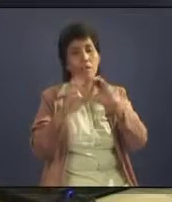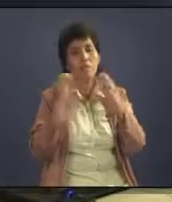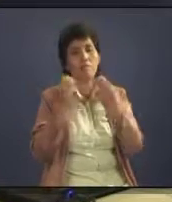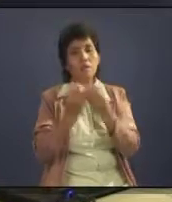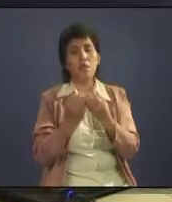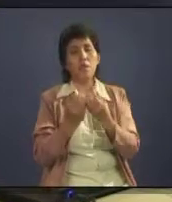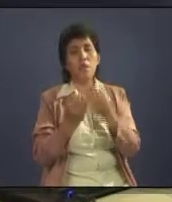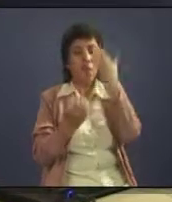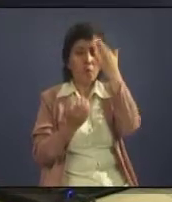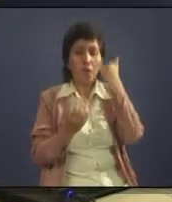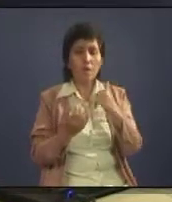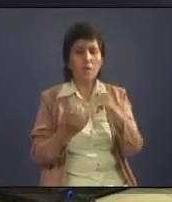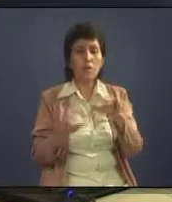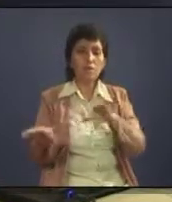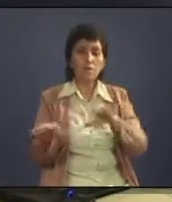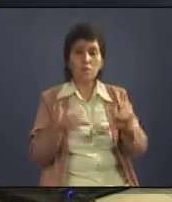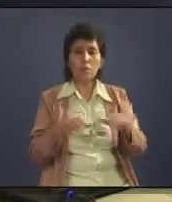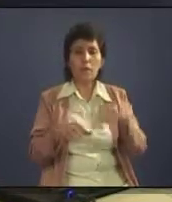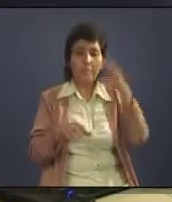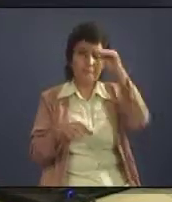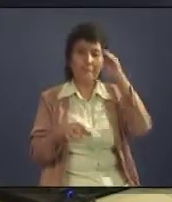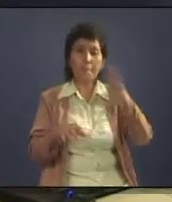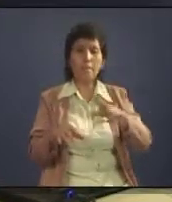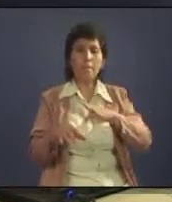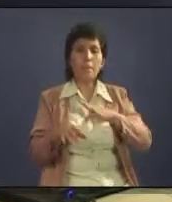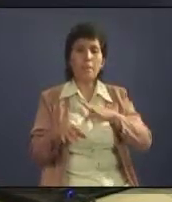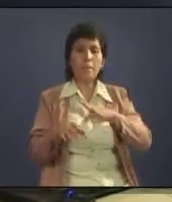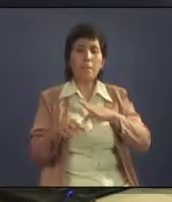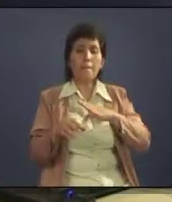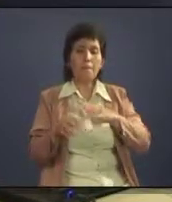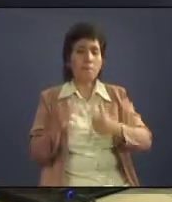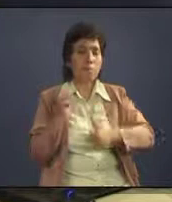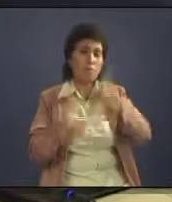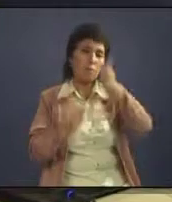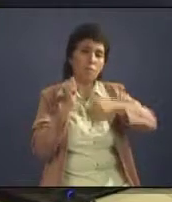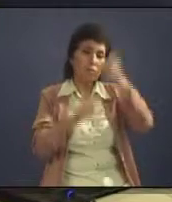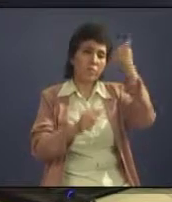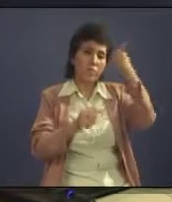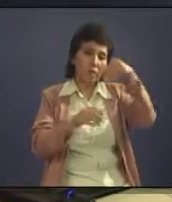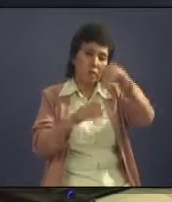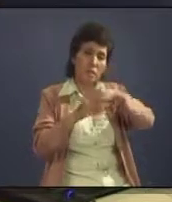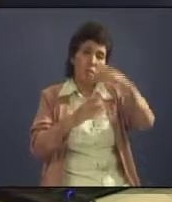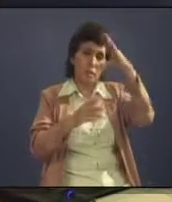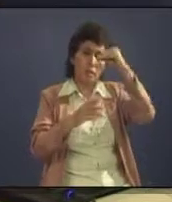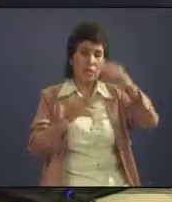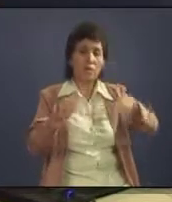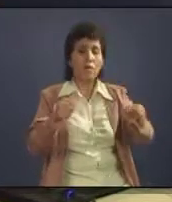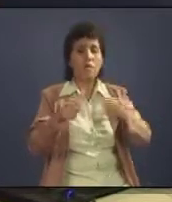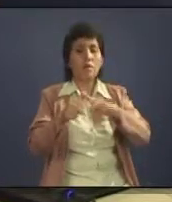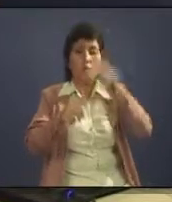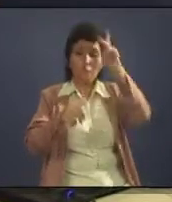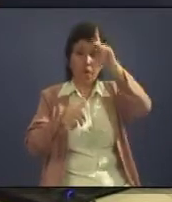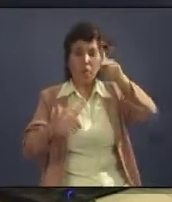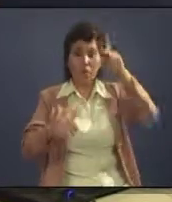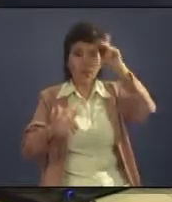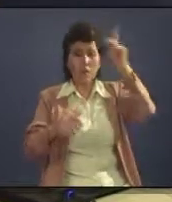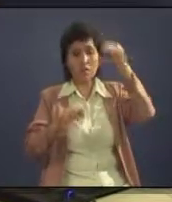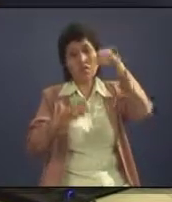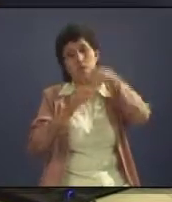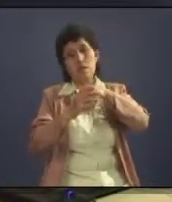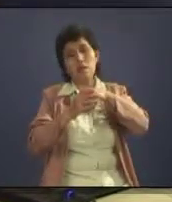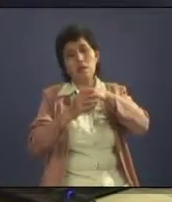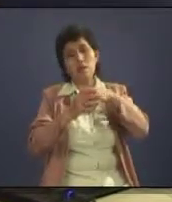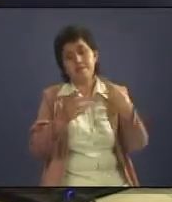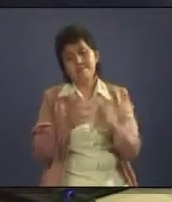company? I mean, why do still males hold many or most of the position? We can look in terms of politics as